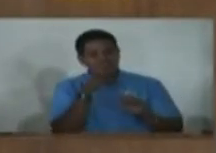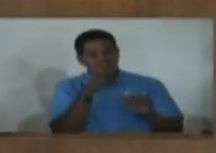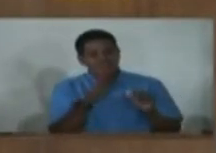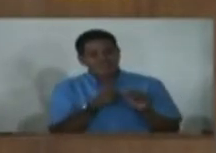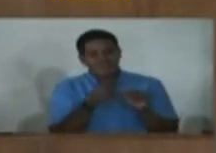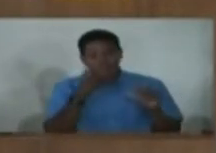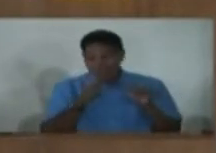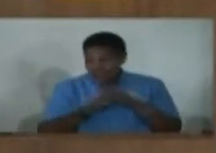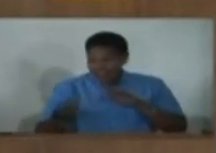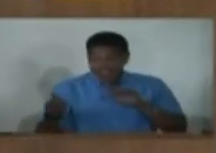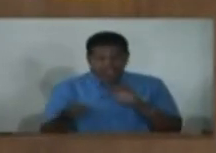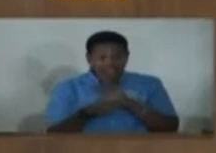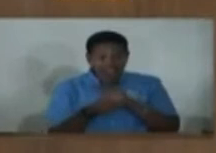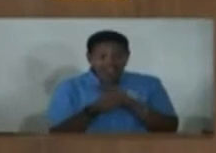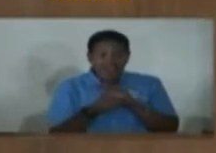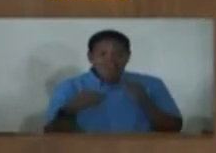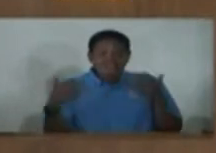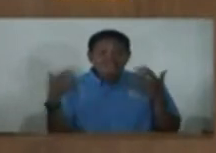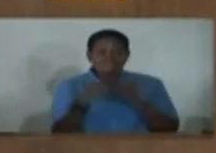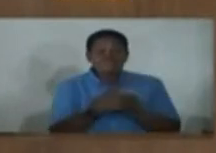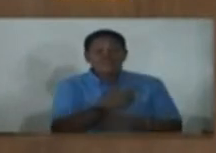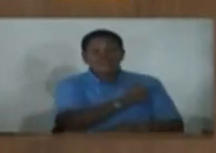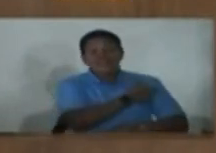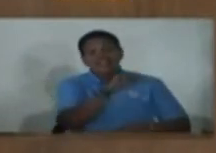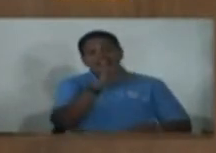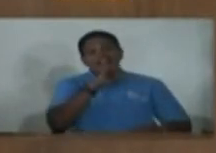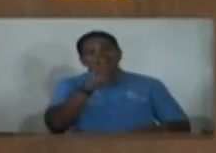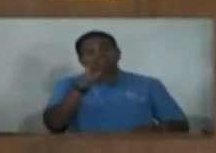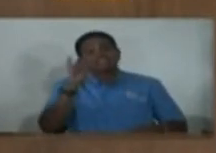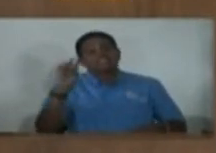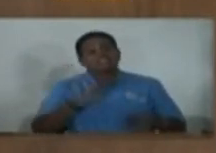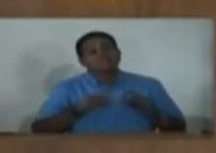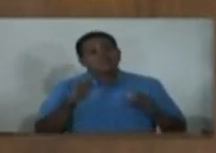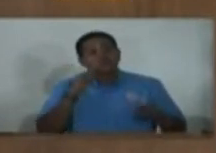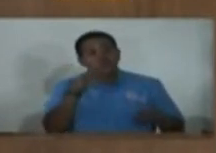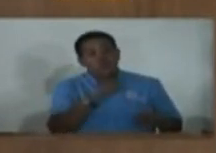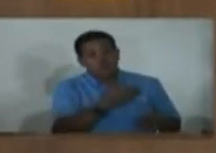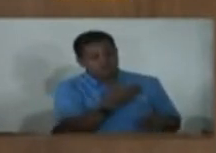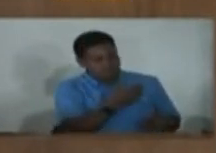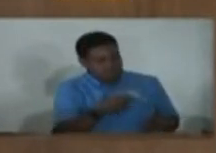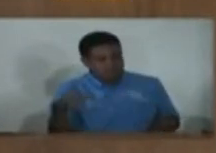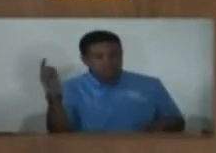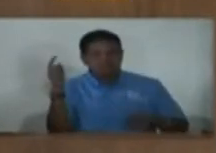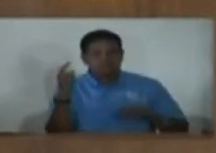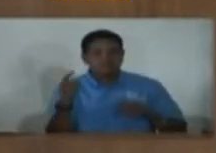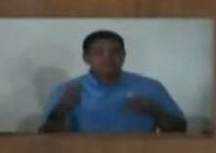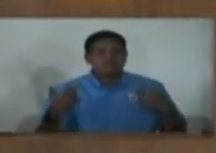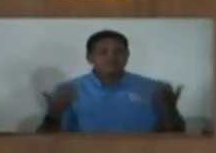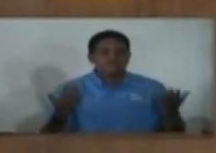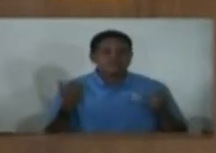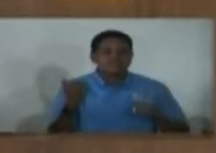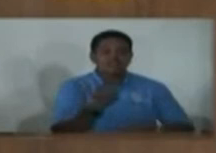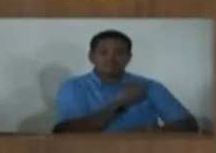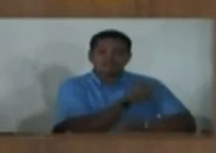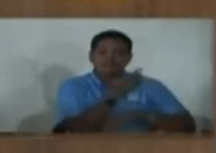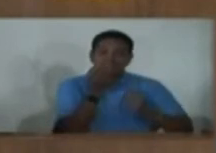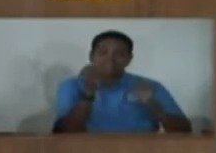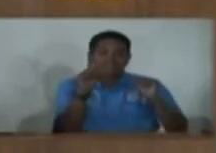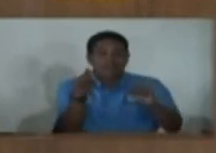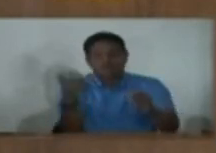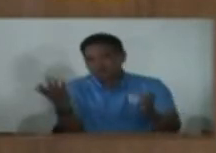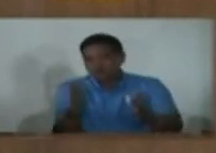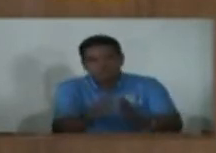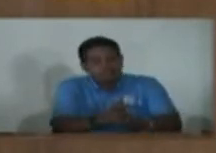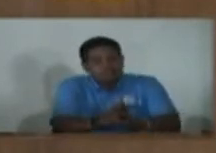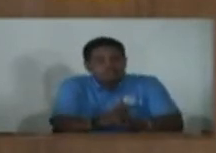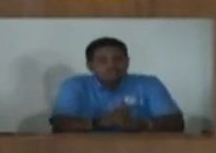who were the most afraid of the thing at that age. But we were duly caught and surrendered and got our jabs. And,